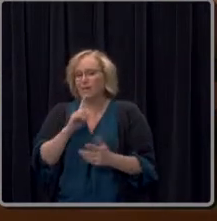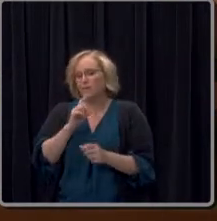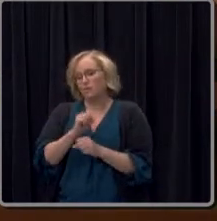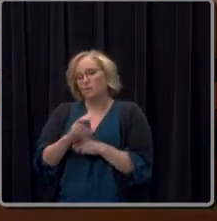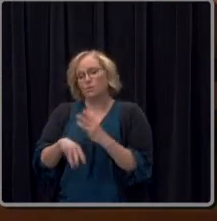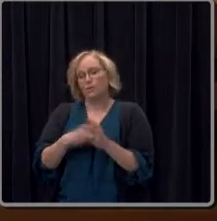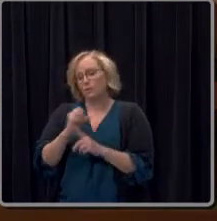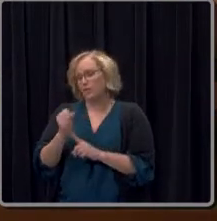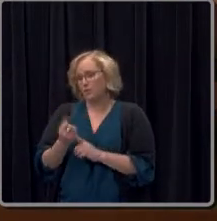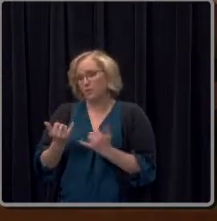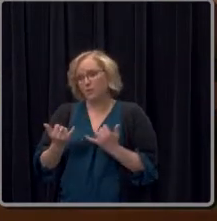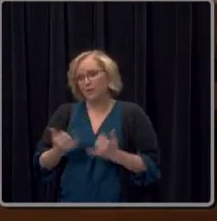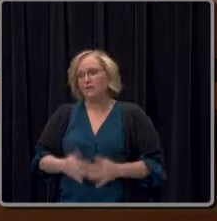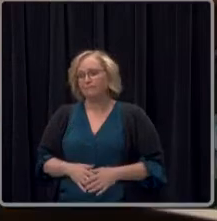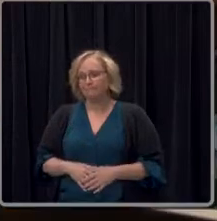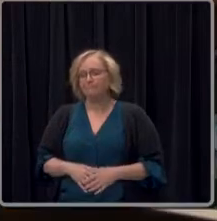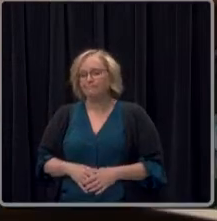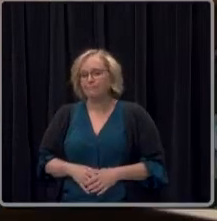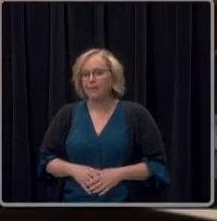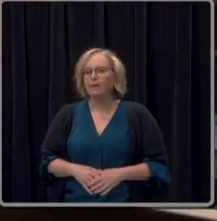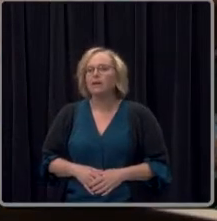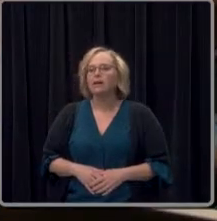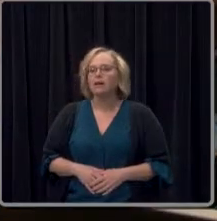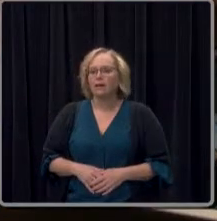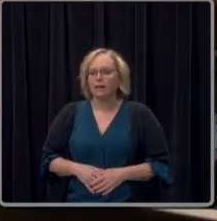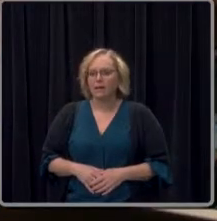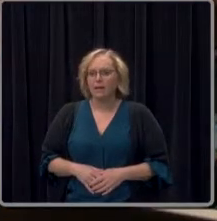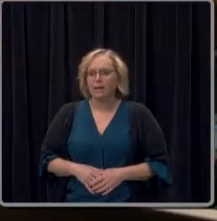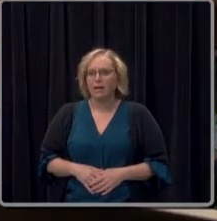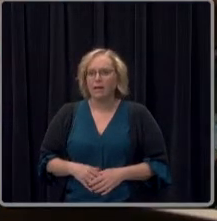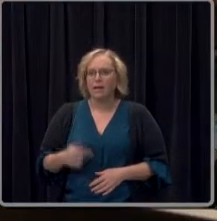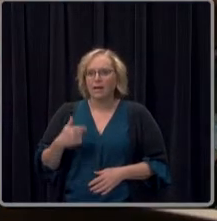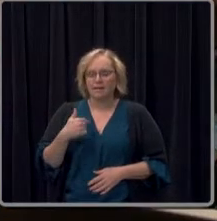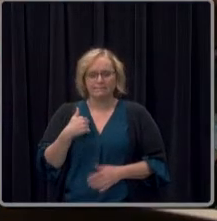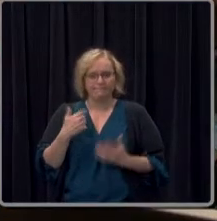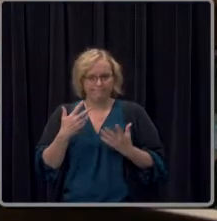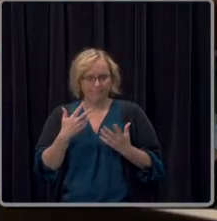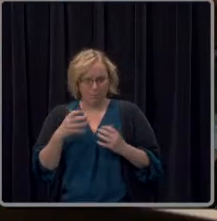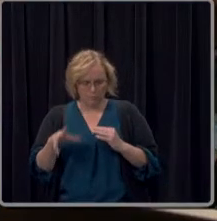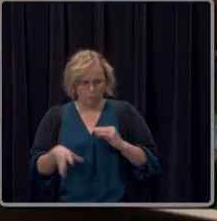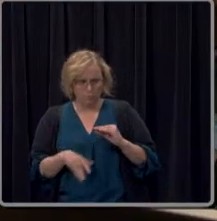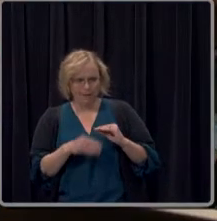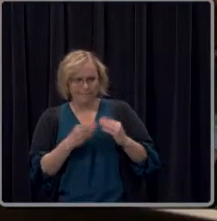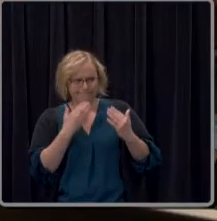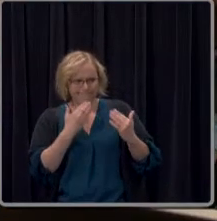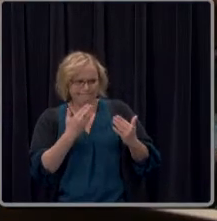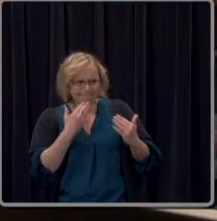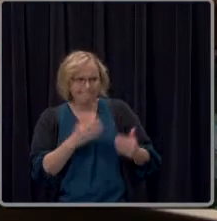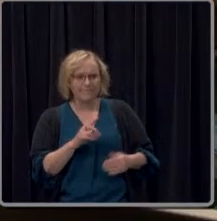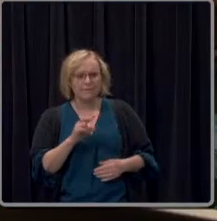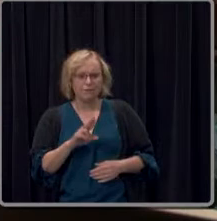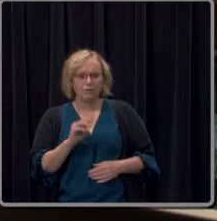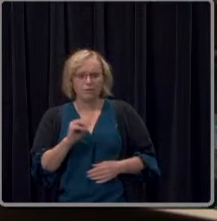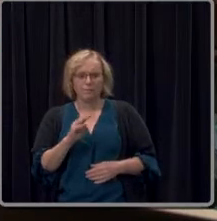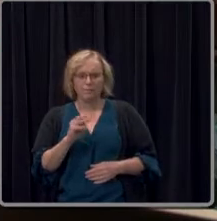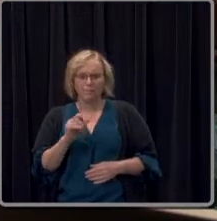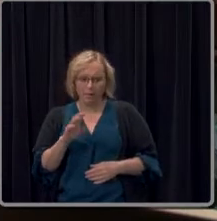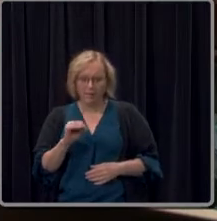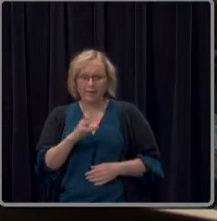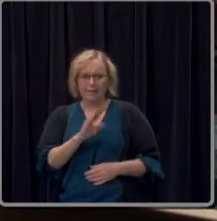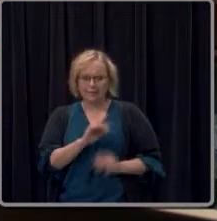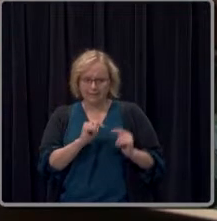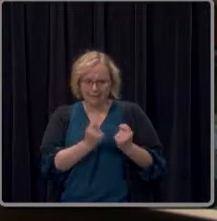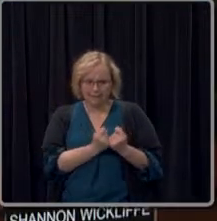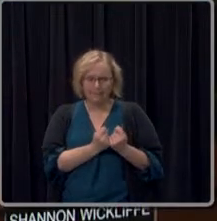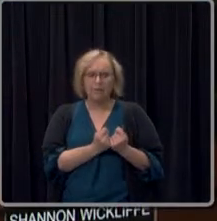now. Yeah, and I just want to echo that. Thank Dr. McMullen and team, everybody who has put in so much hard work